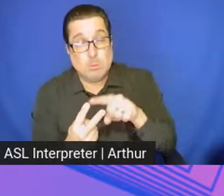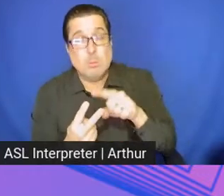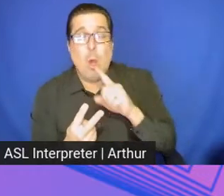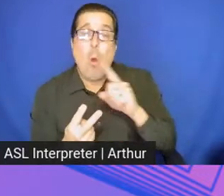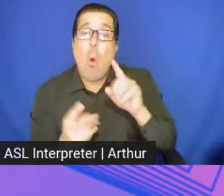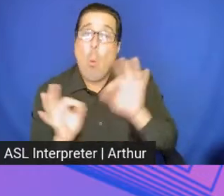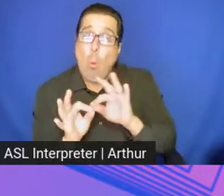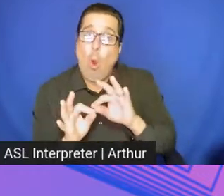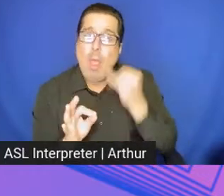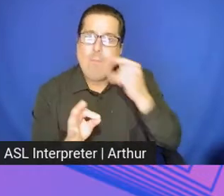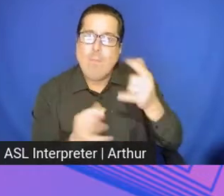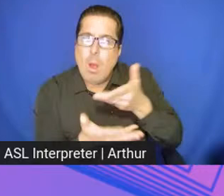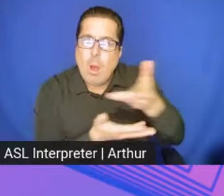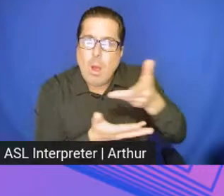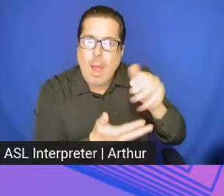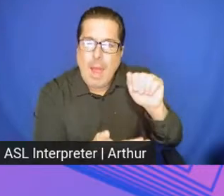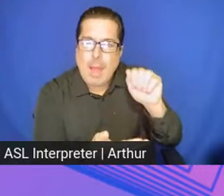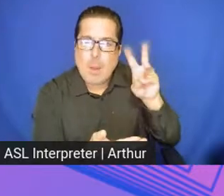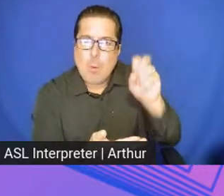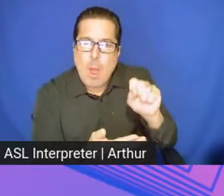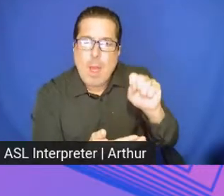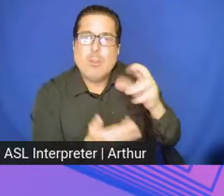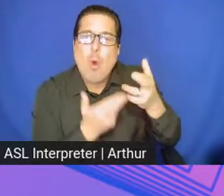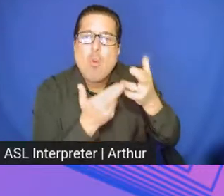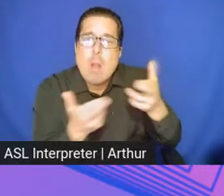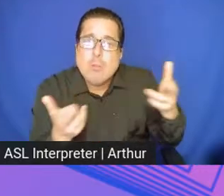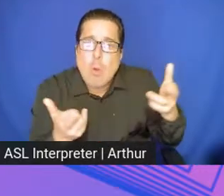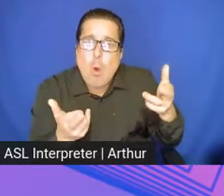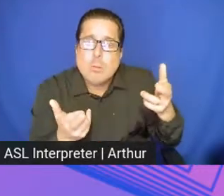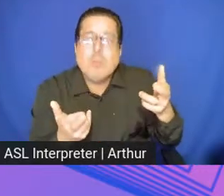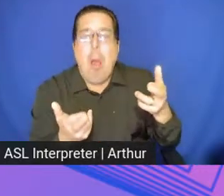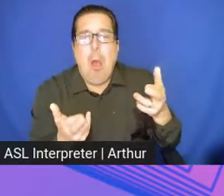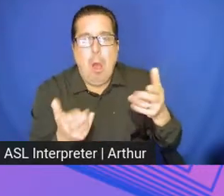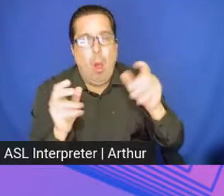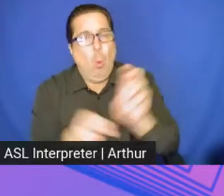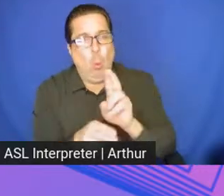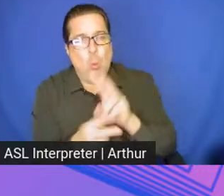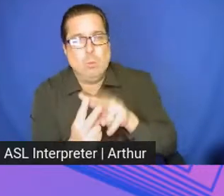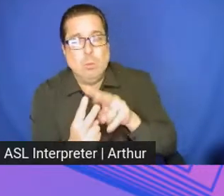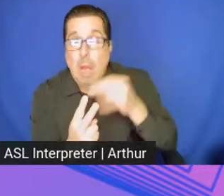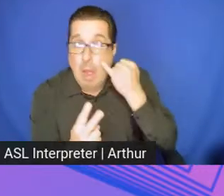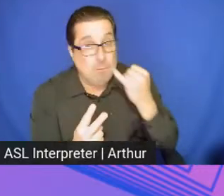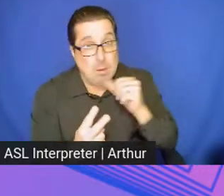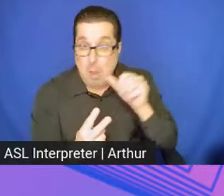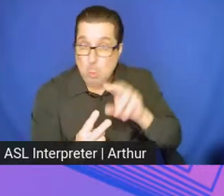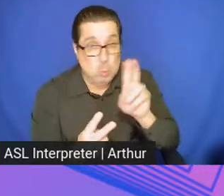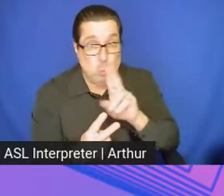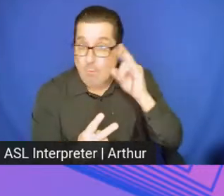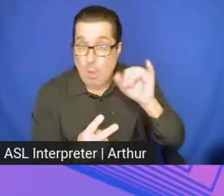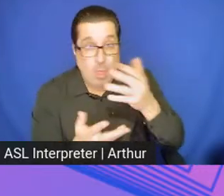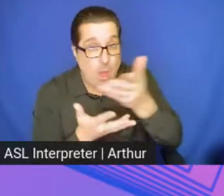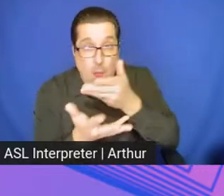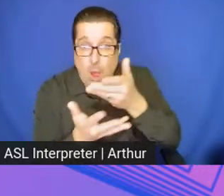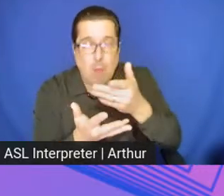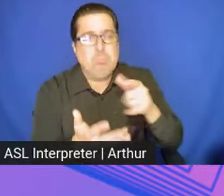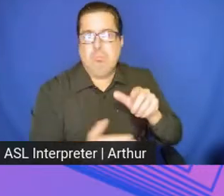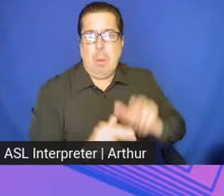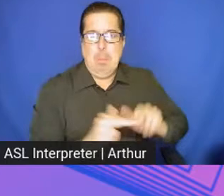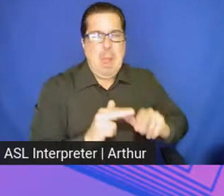with AWS resources rather than using them to build and manage your AWS resources in the long